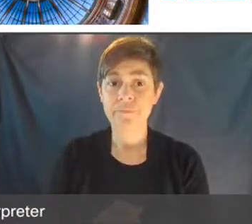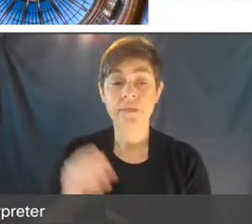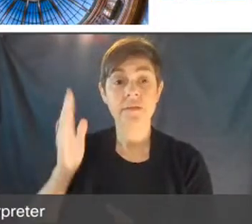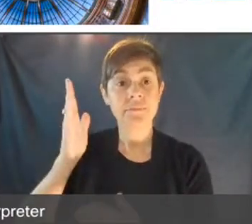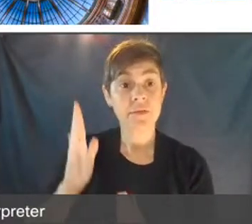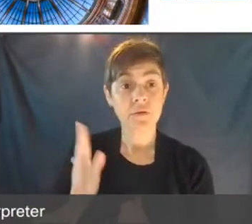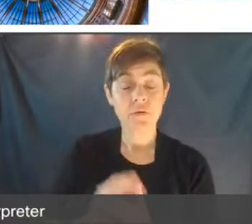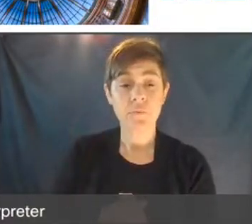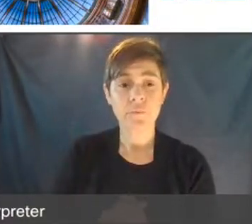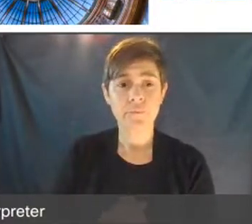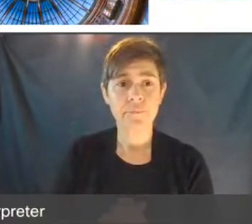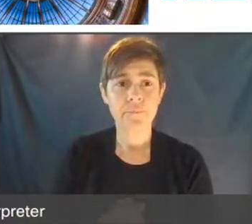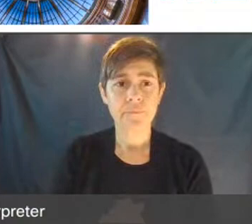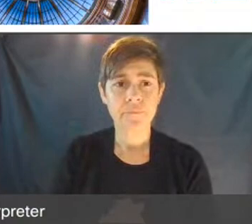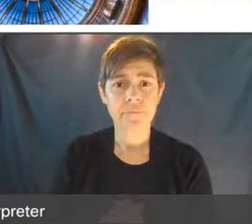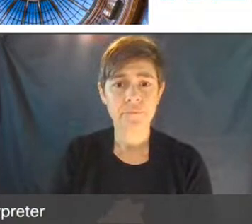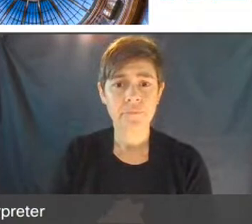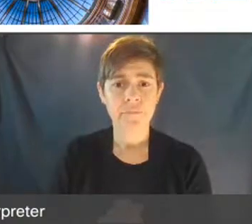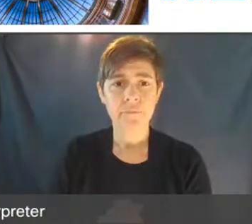Speaker, Mr.